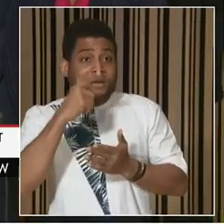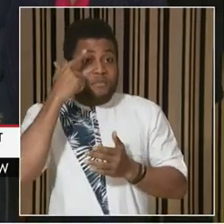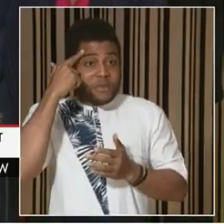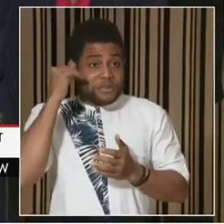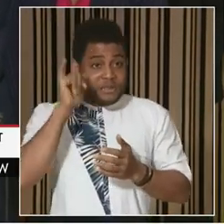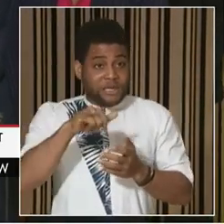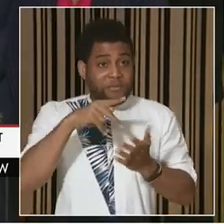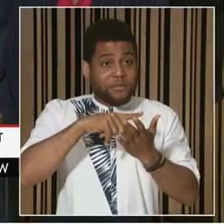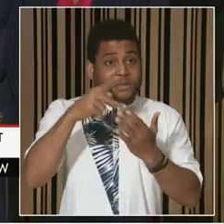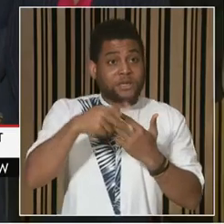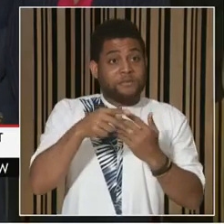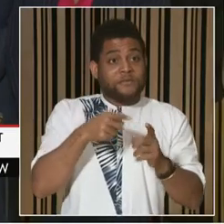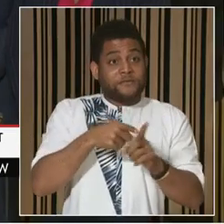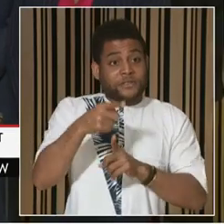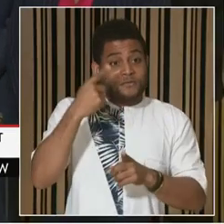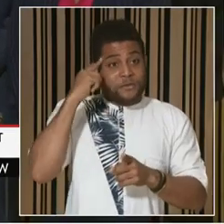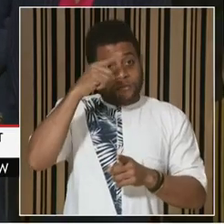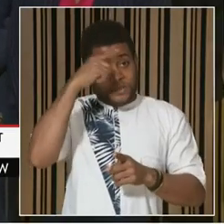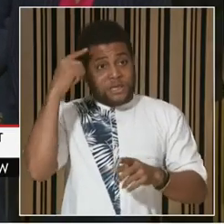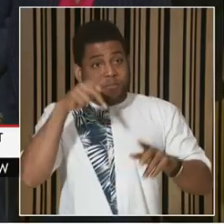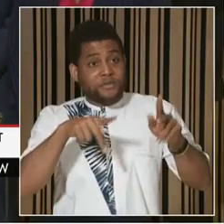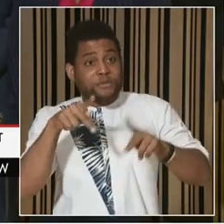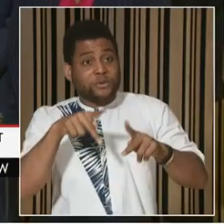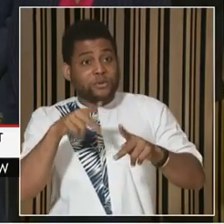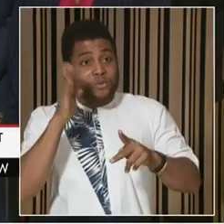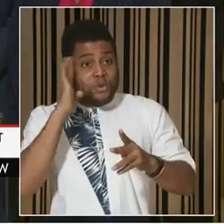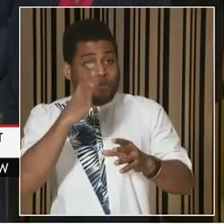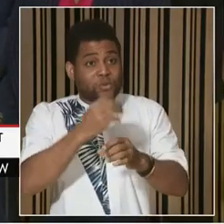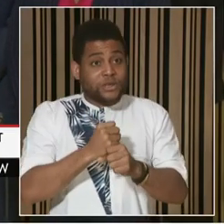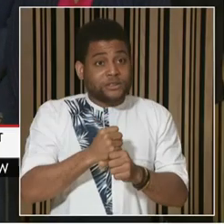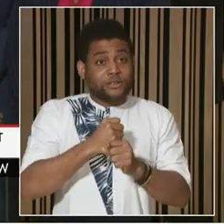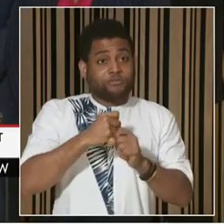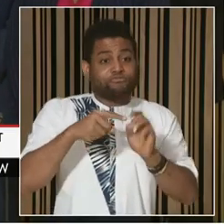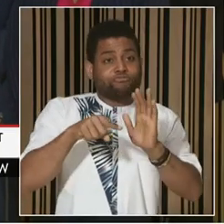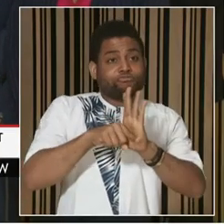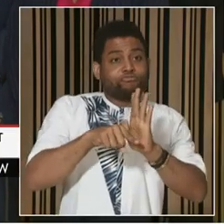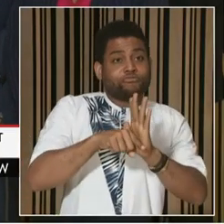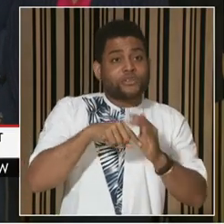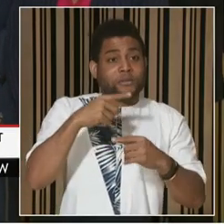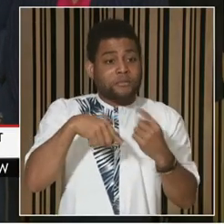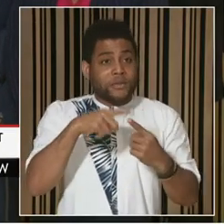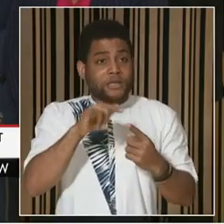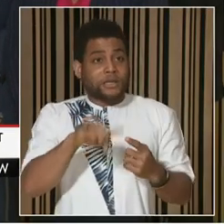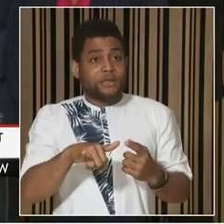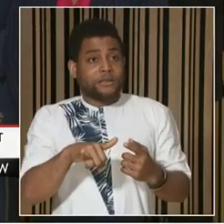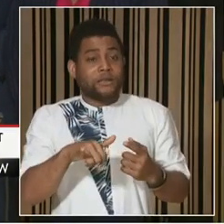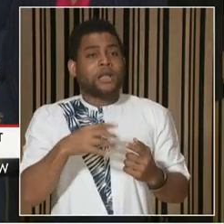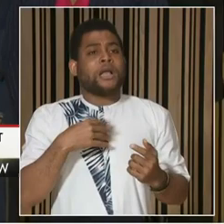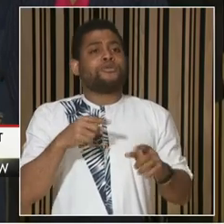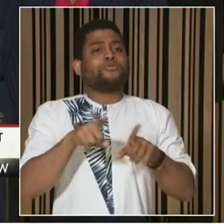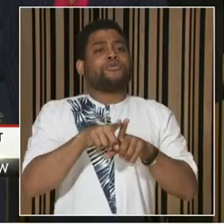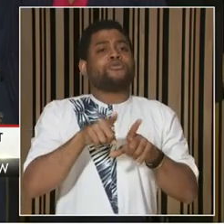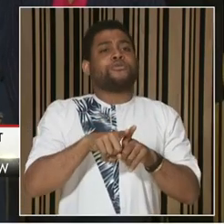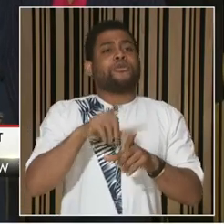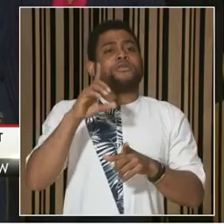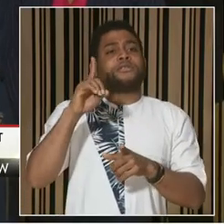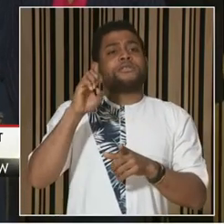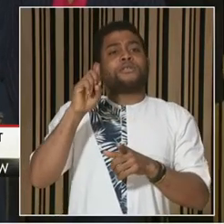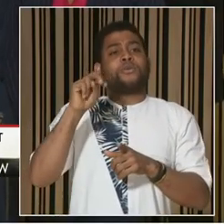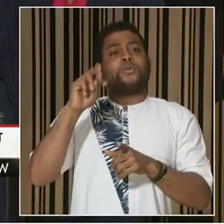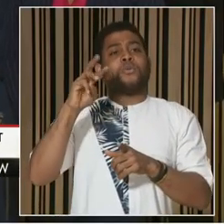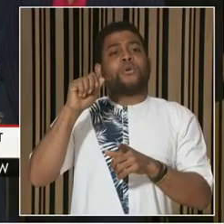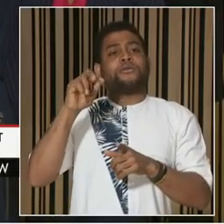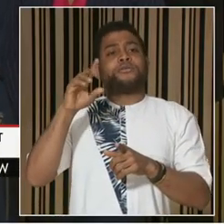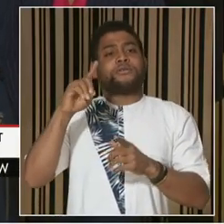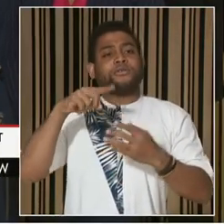for black people? Also, I want to ask about the Deanwood extension for the circulator. And could you